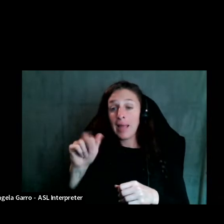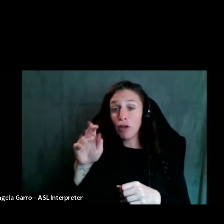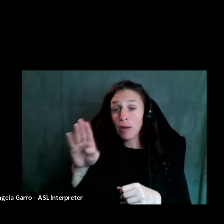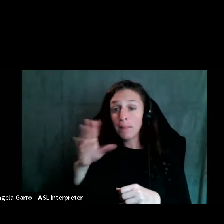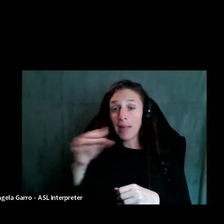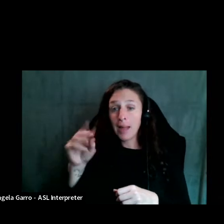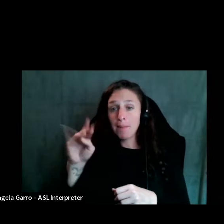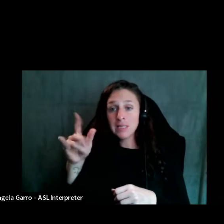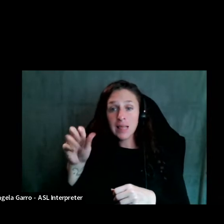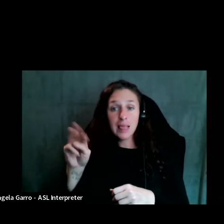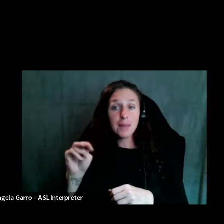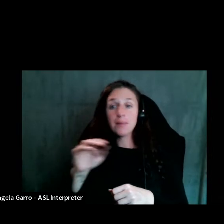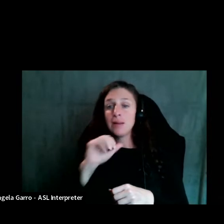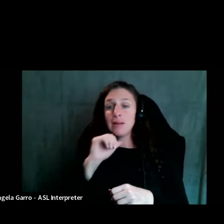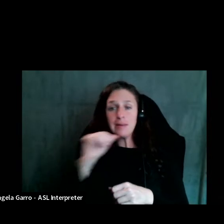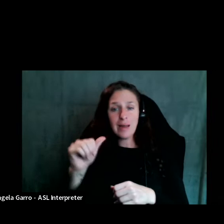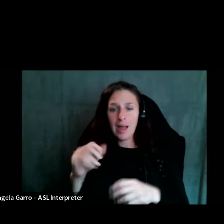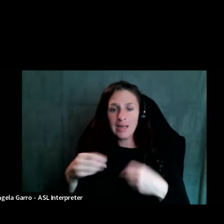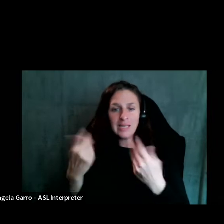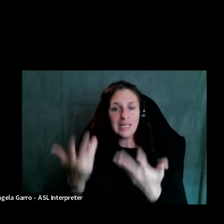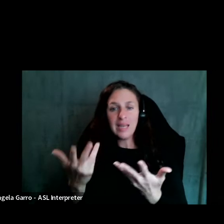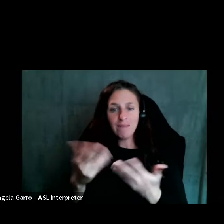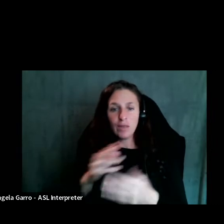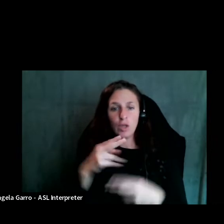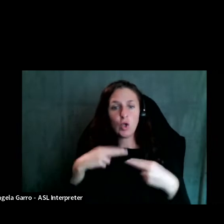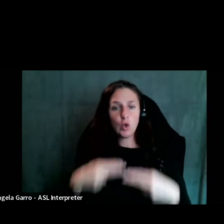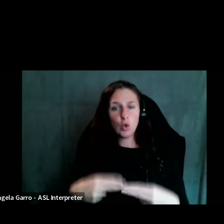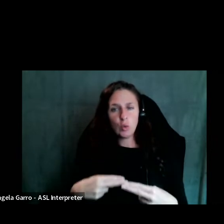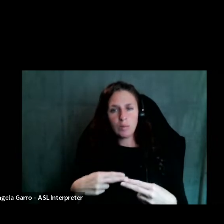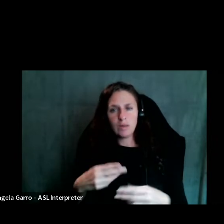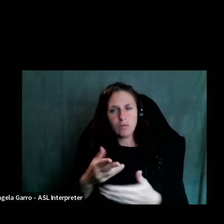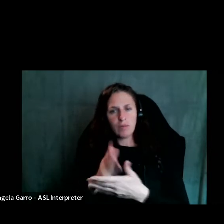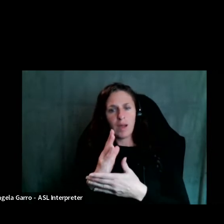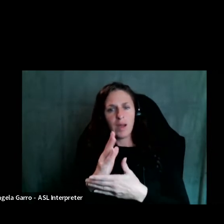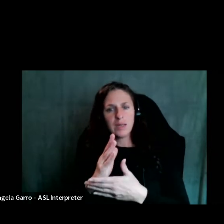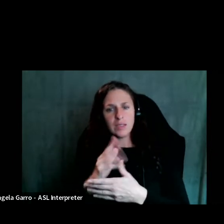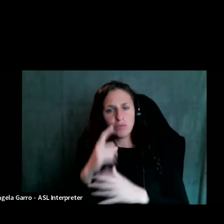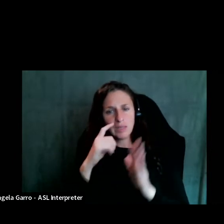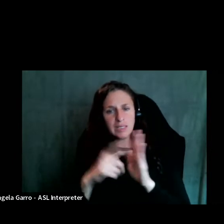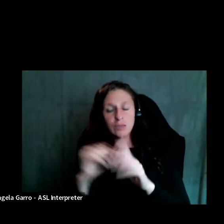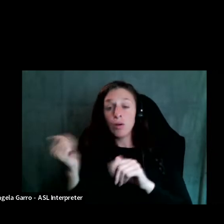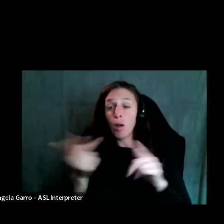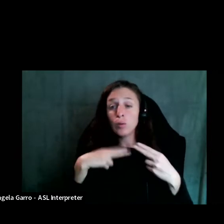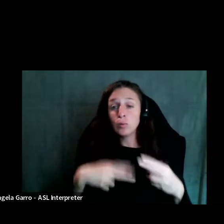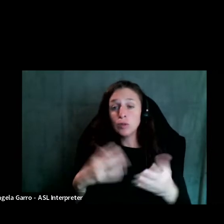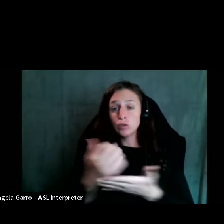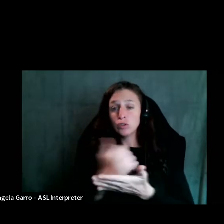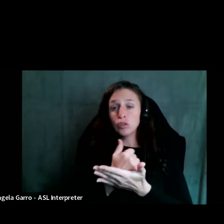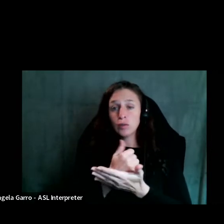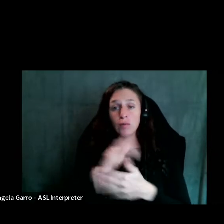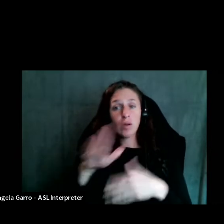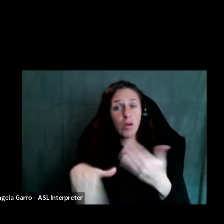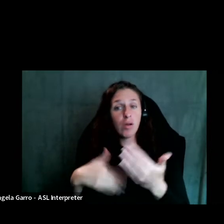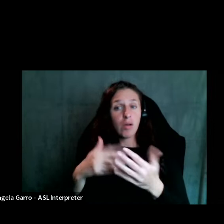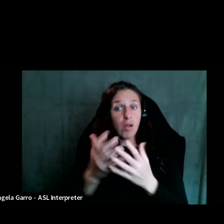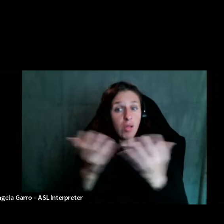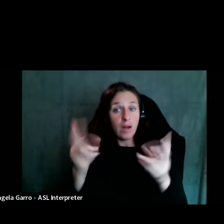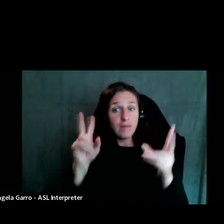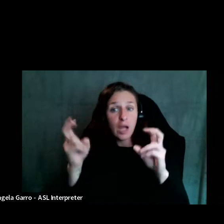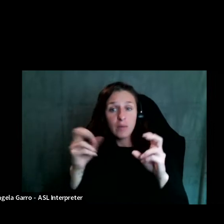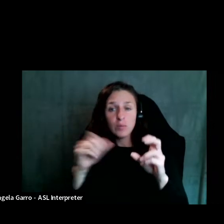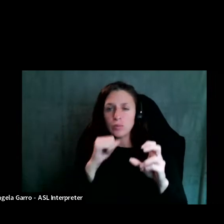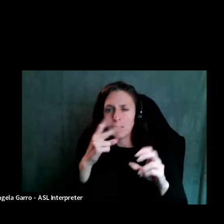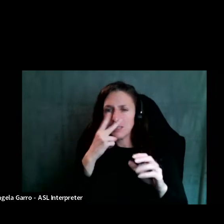been given the human dignity and recognition that all humans deserve. A lot of topics we've not seen in the curriculum, things